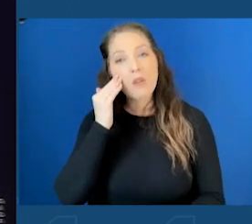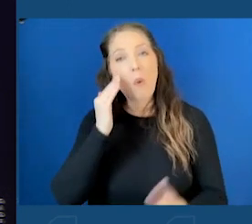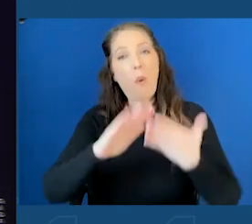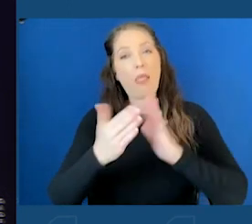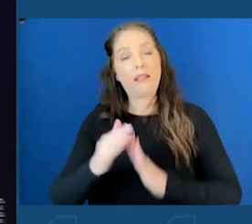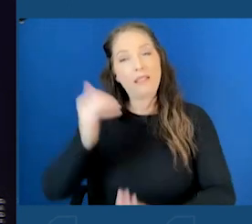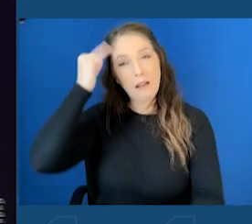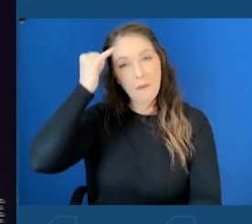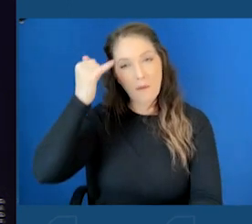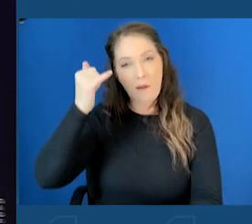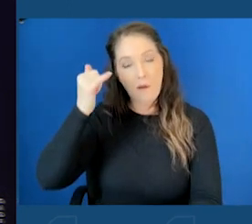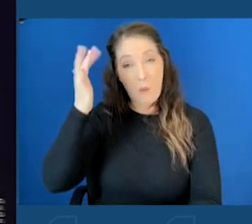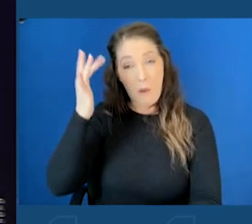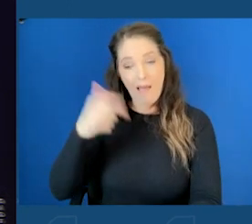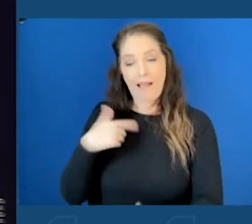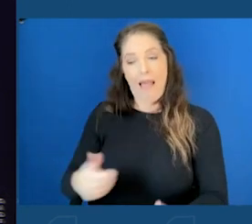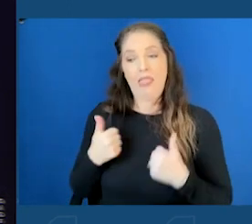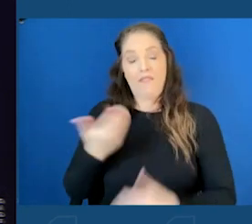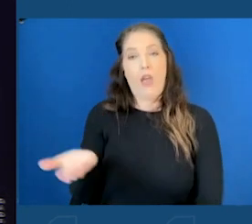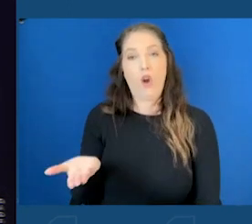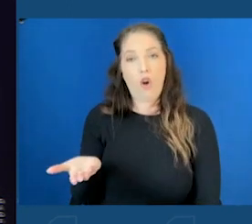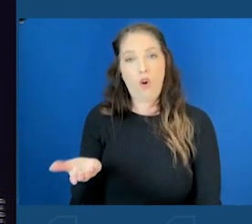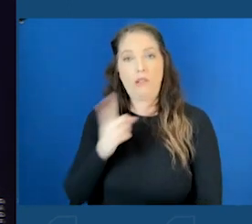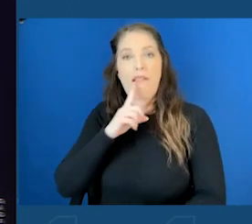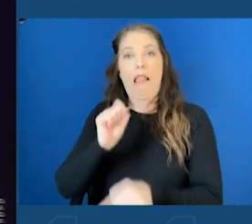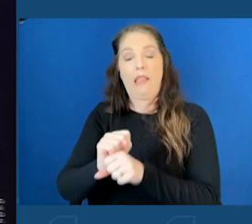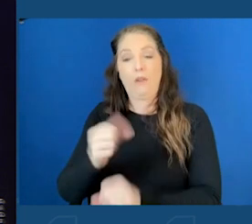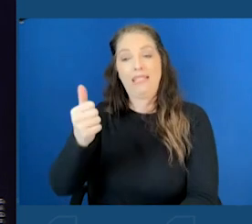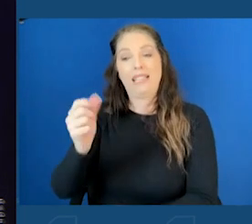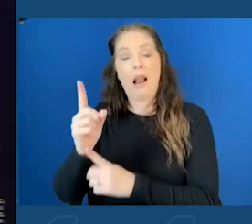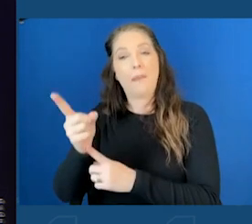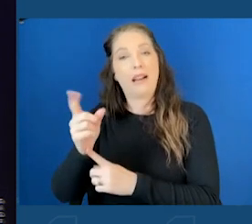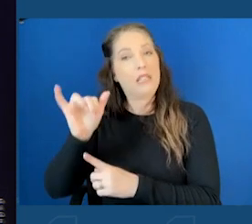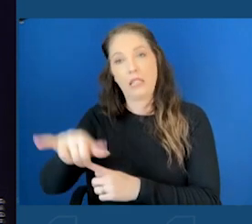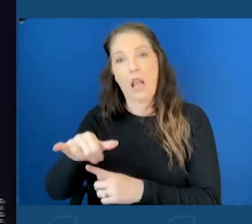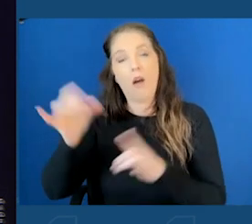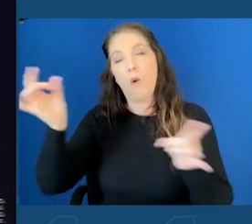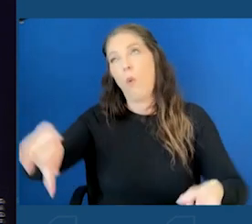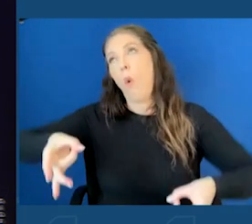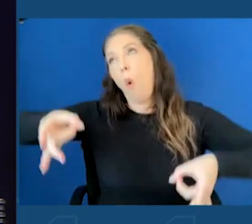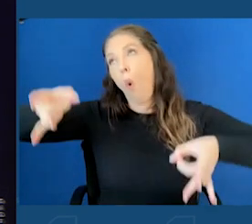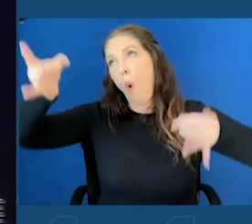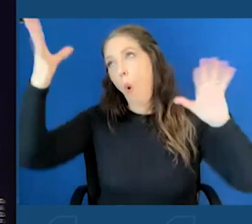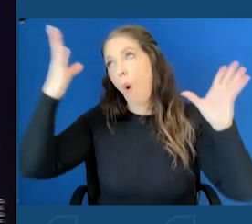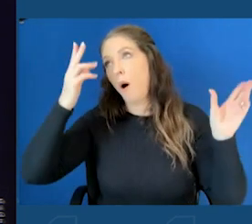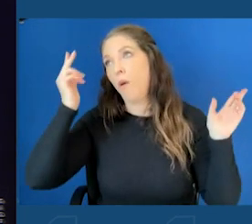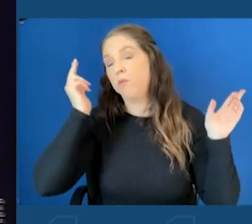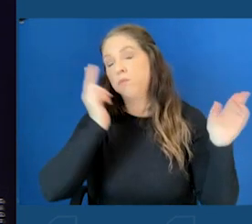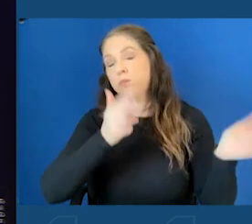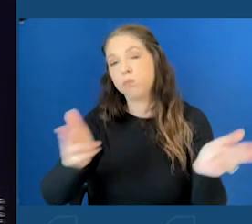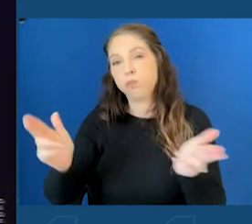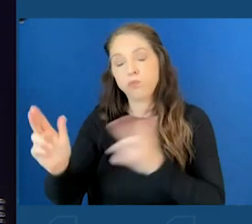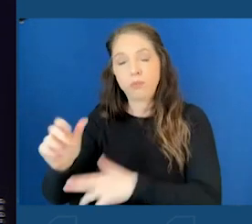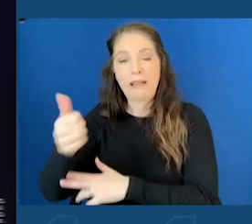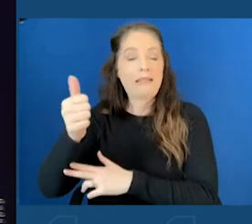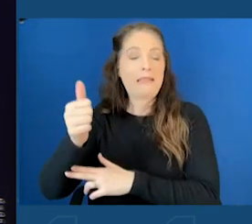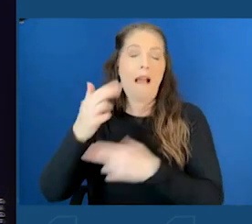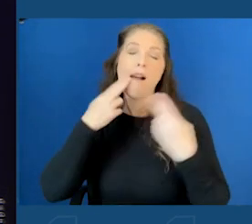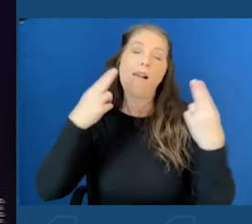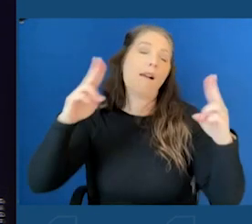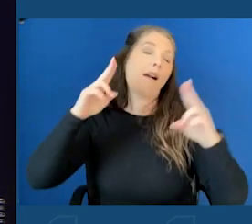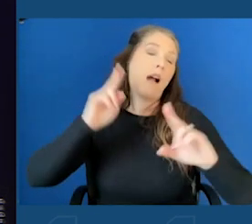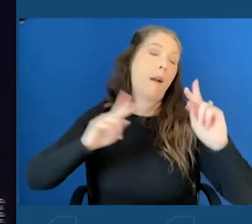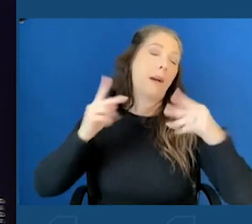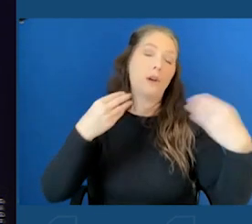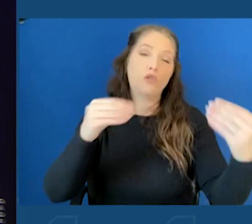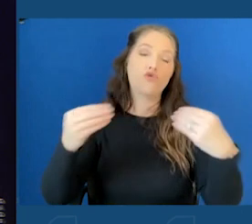live in the city of Buffalo. I live literally 10 minutes from where there was that horrific massacre of 10 innocent people just simply shopping on a beautiful